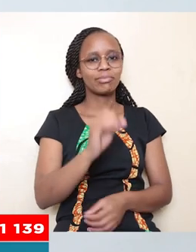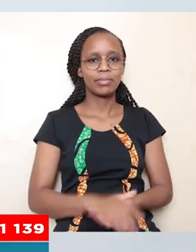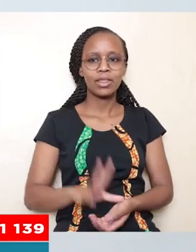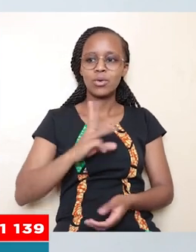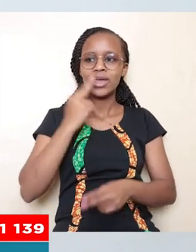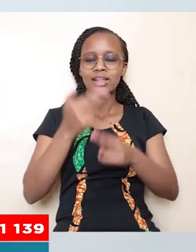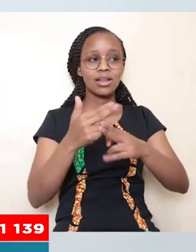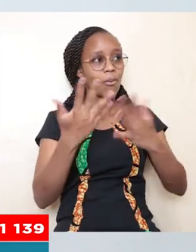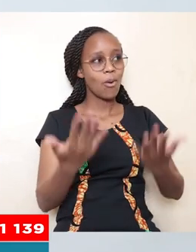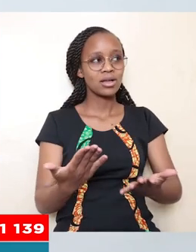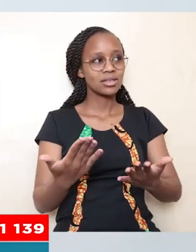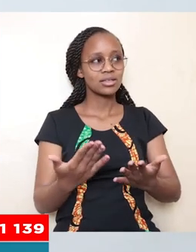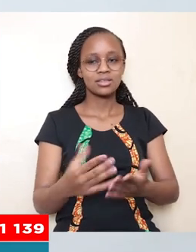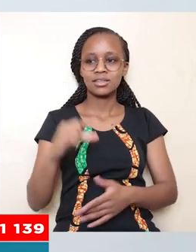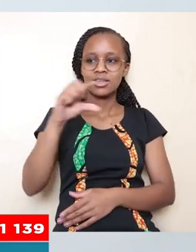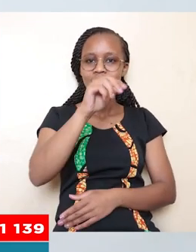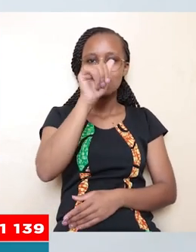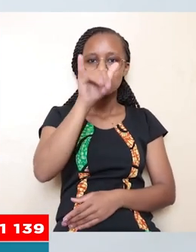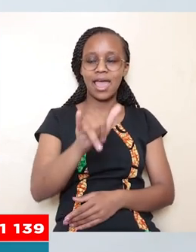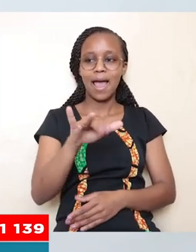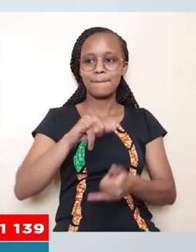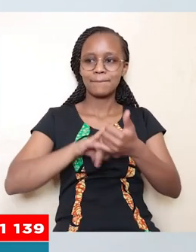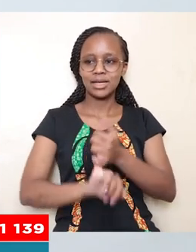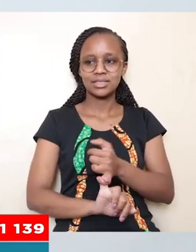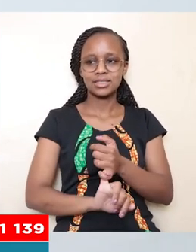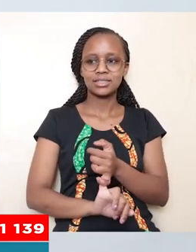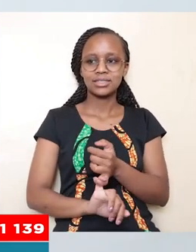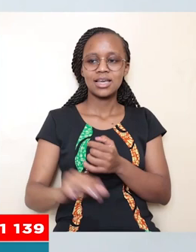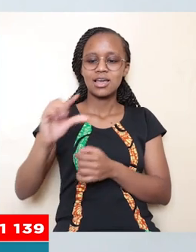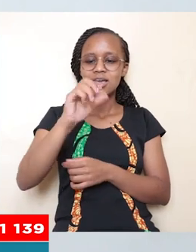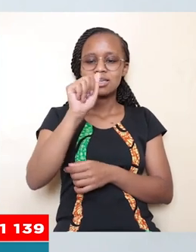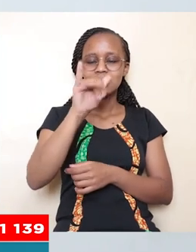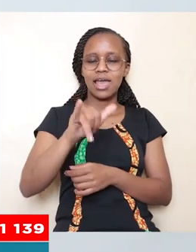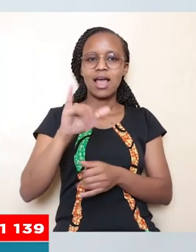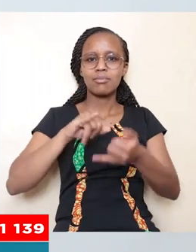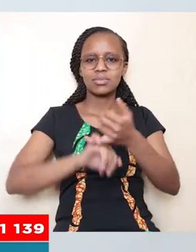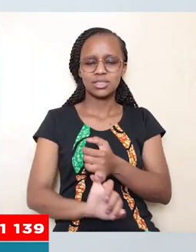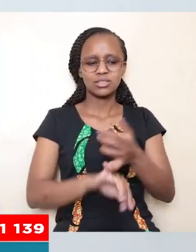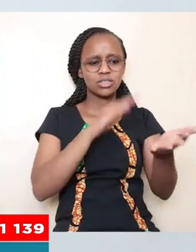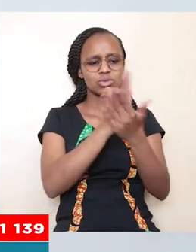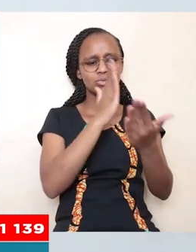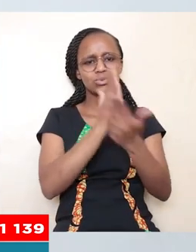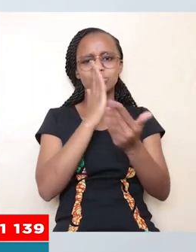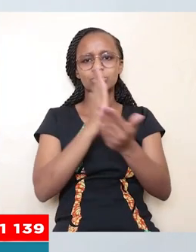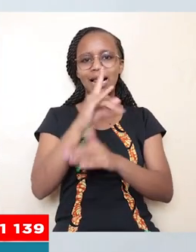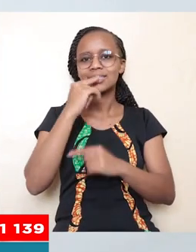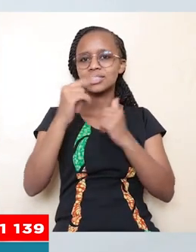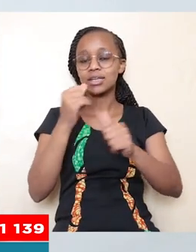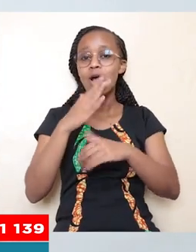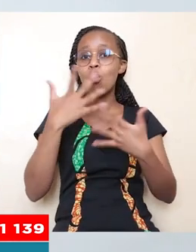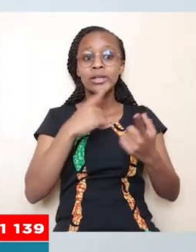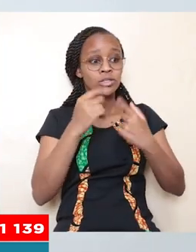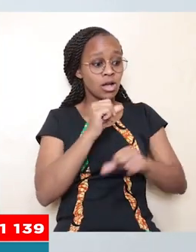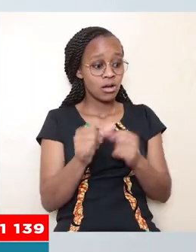We call them gay marriages. A gay marriage, strictly speaking, not what we talk